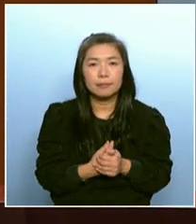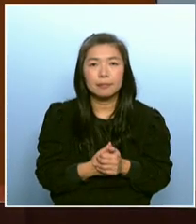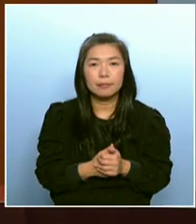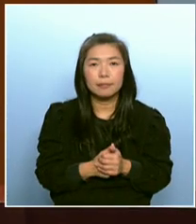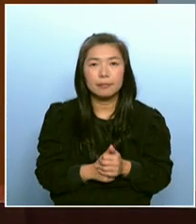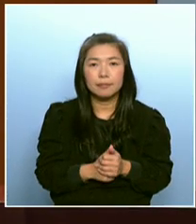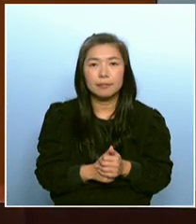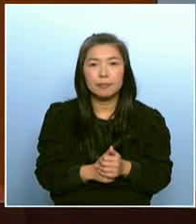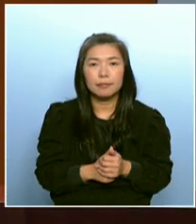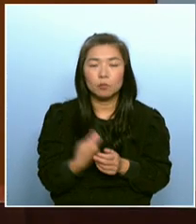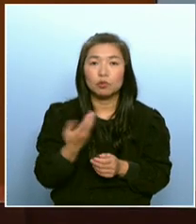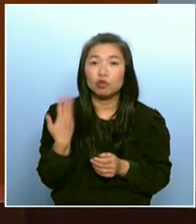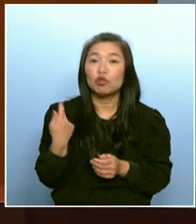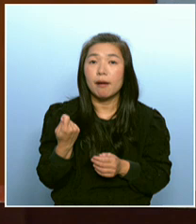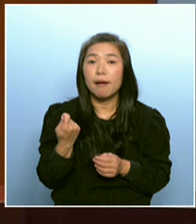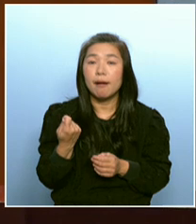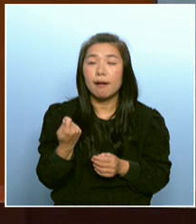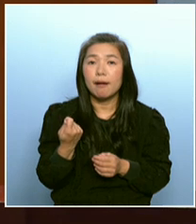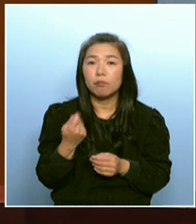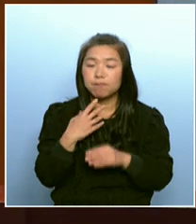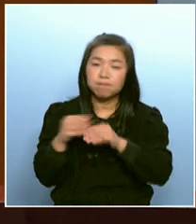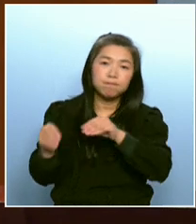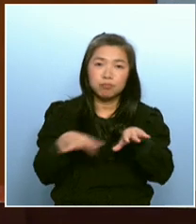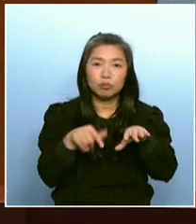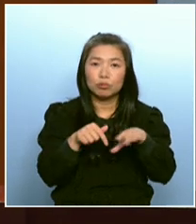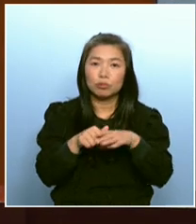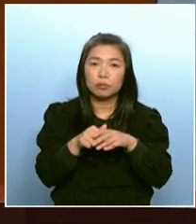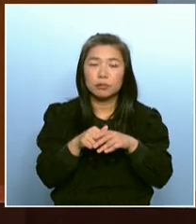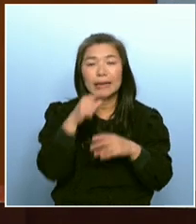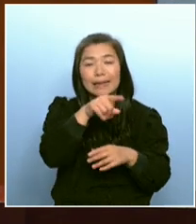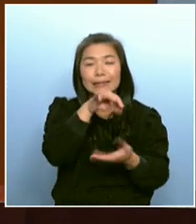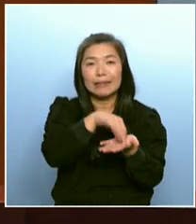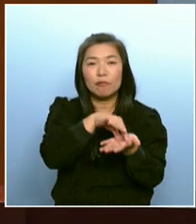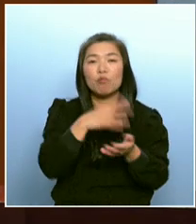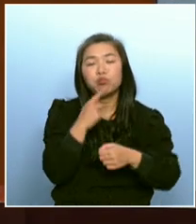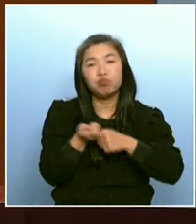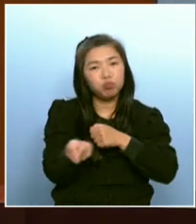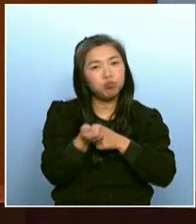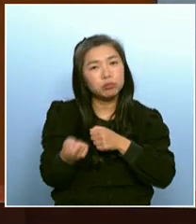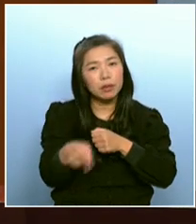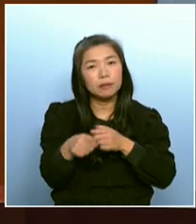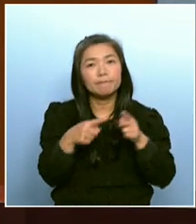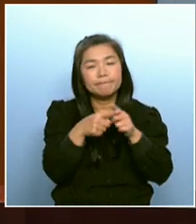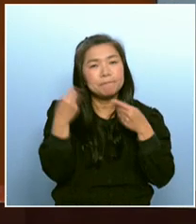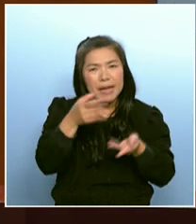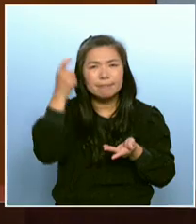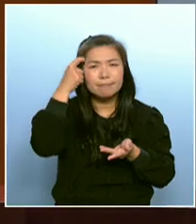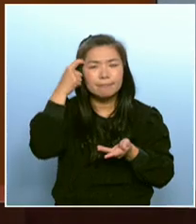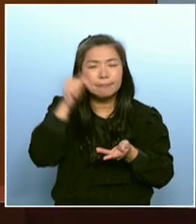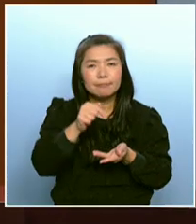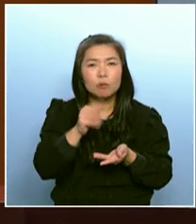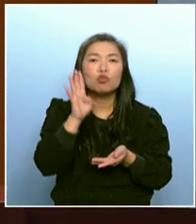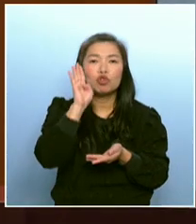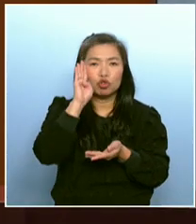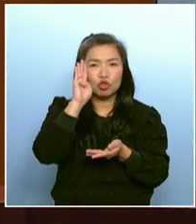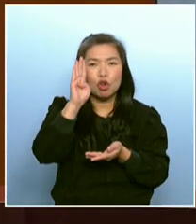Well, you cannot complete the construction works right away for residents that have recently moved